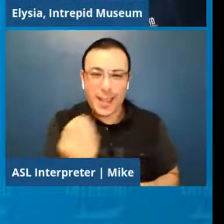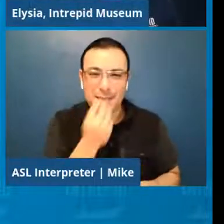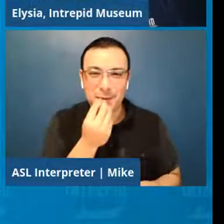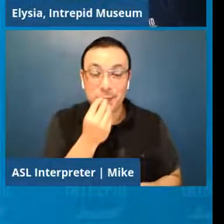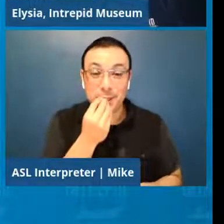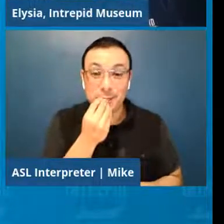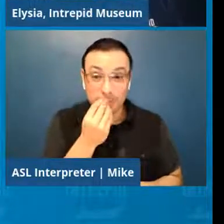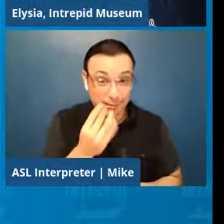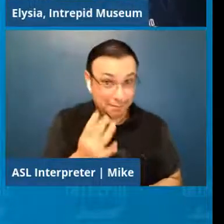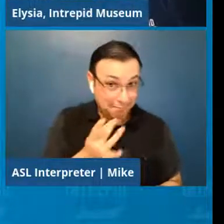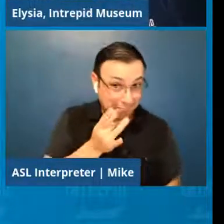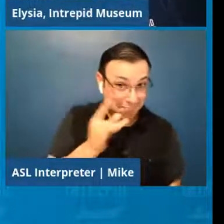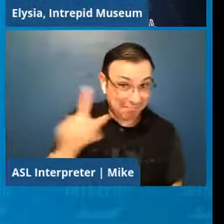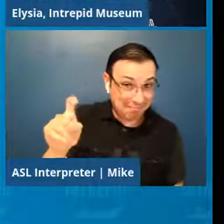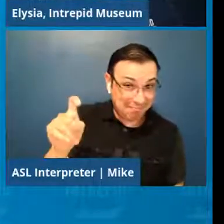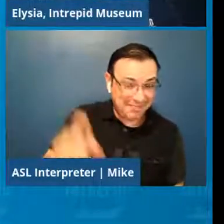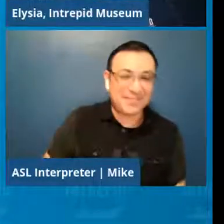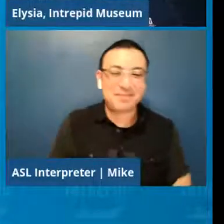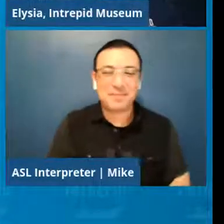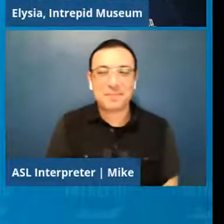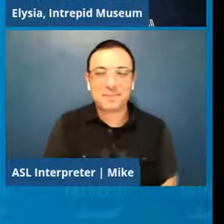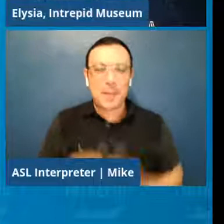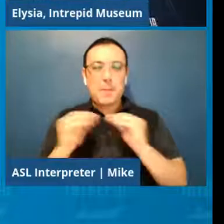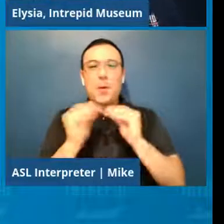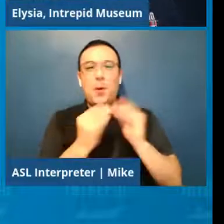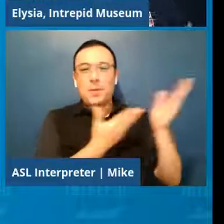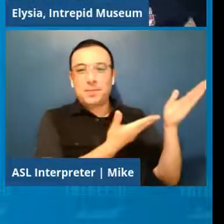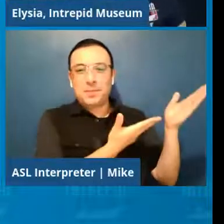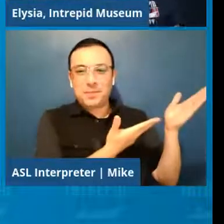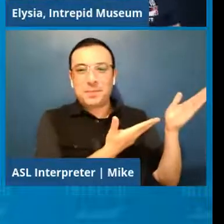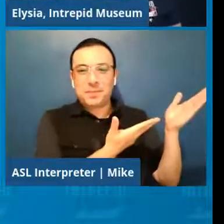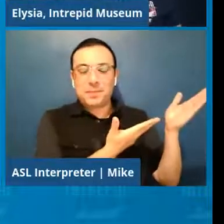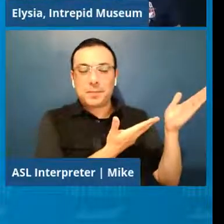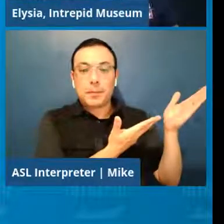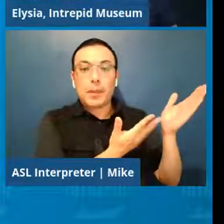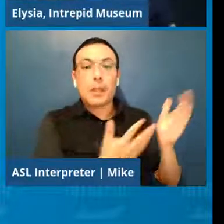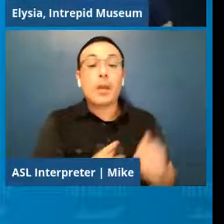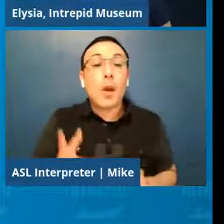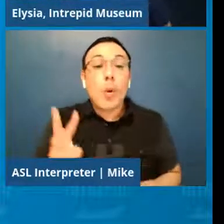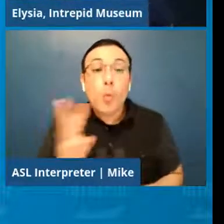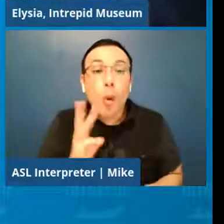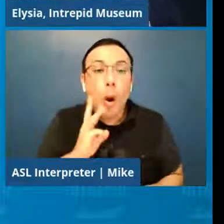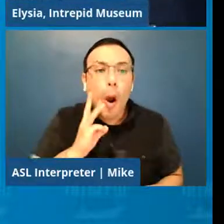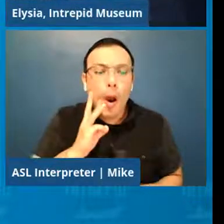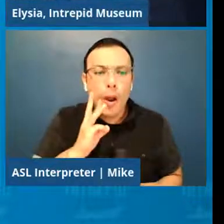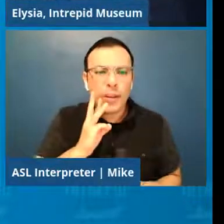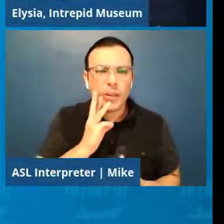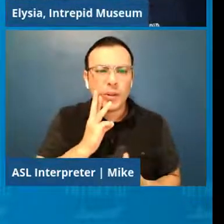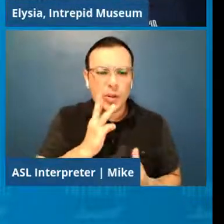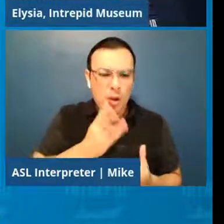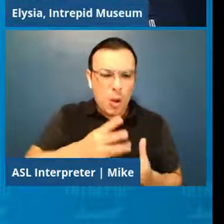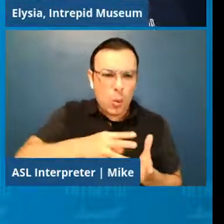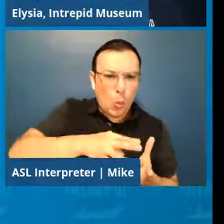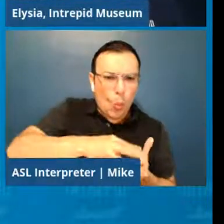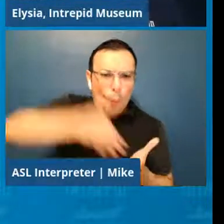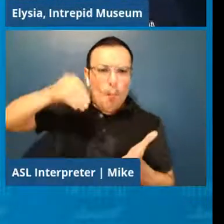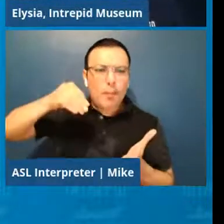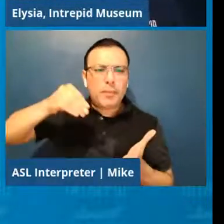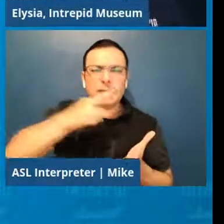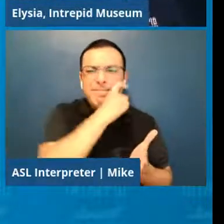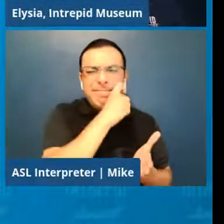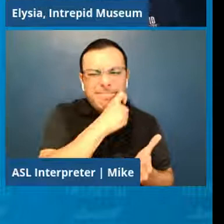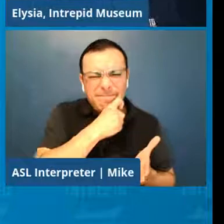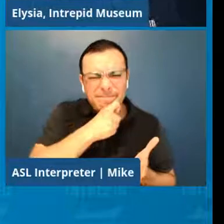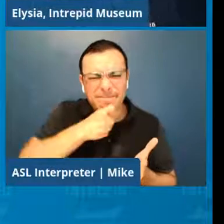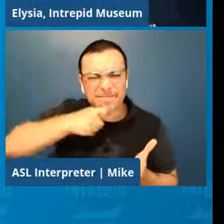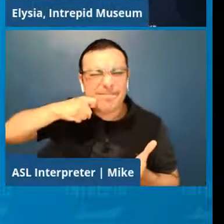And here is some more, actually, to give you an idea of this dehydrate stuff. So on the right side, here on the top, we've got some bread substitute bites